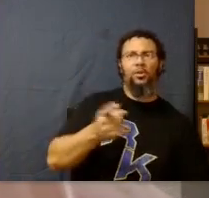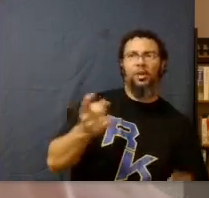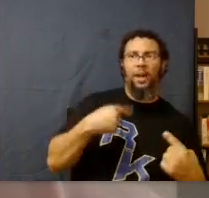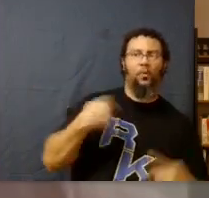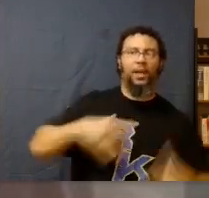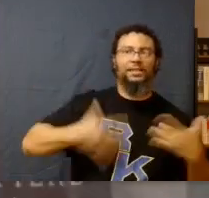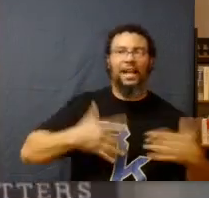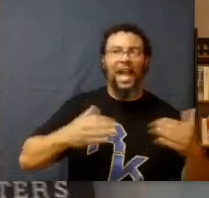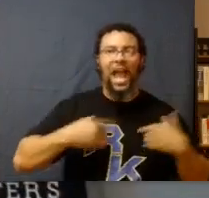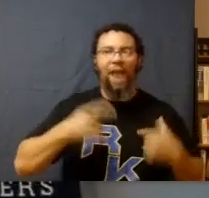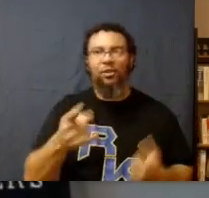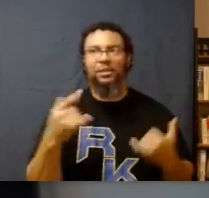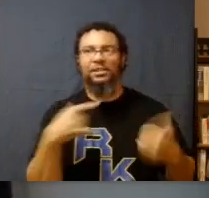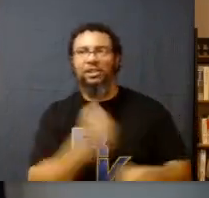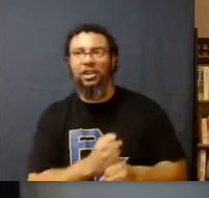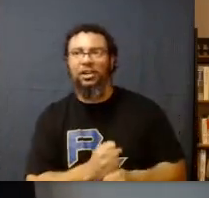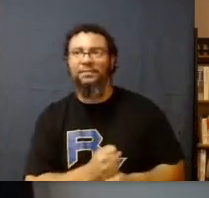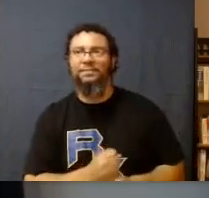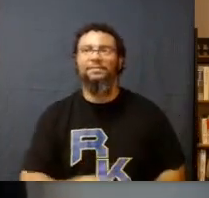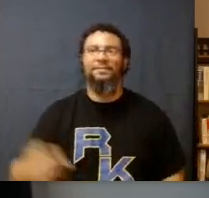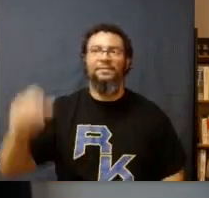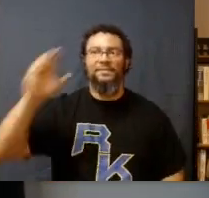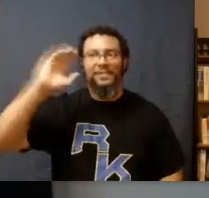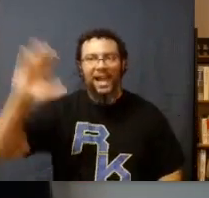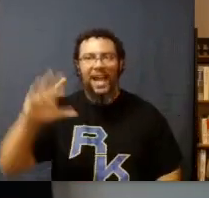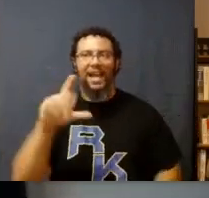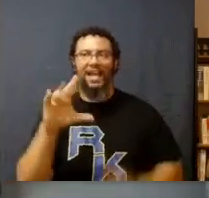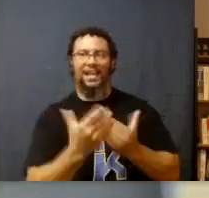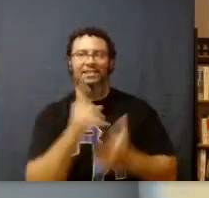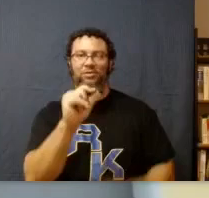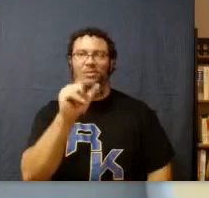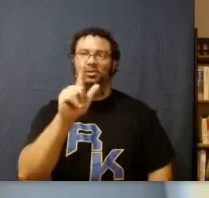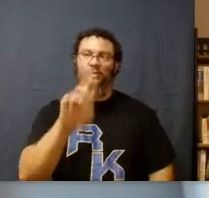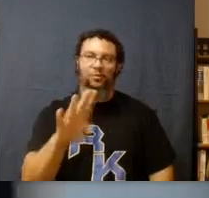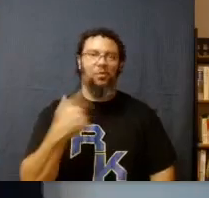year. Let's go Generals. Hi, class of 2024. We are so excited for you,